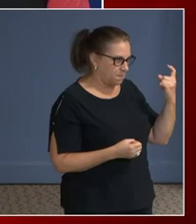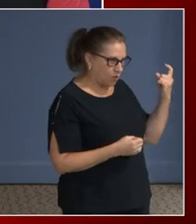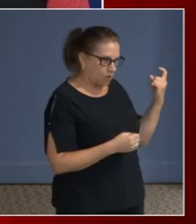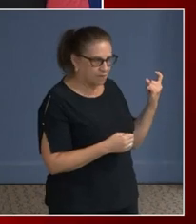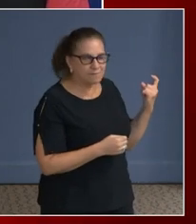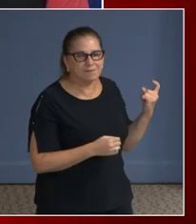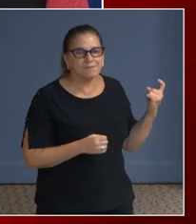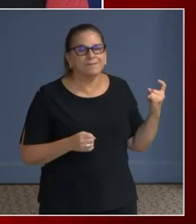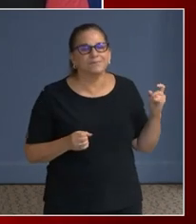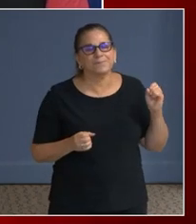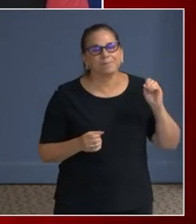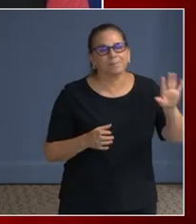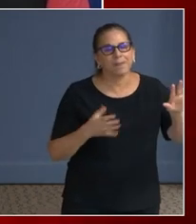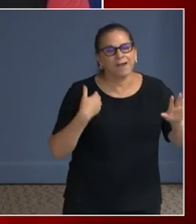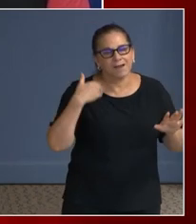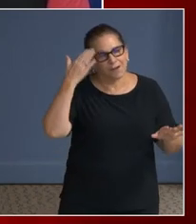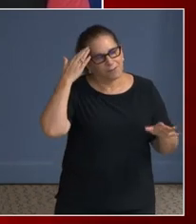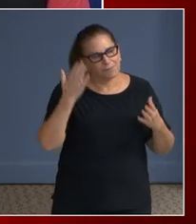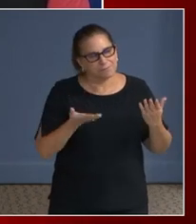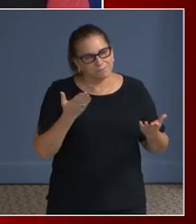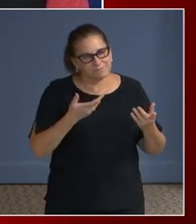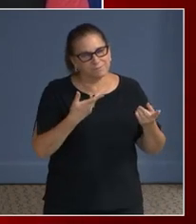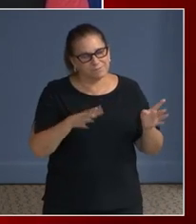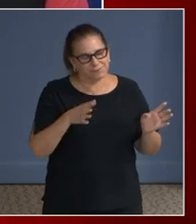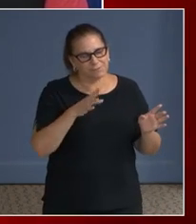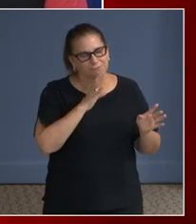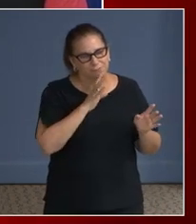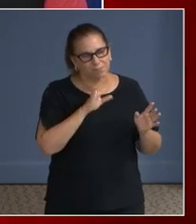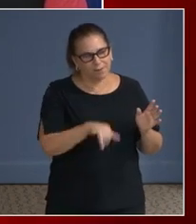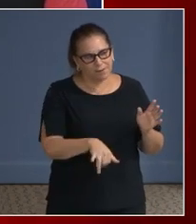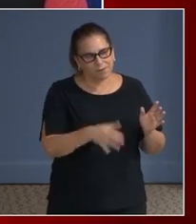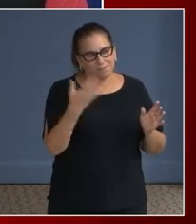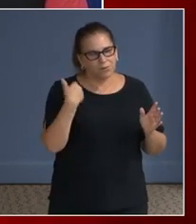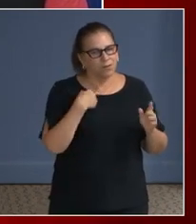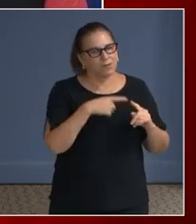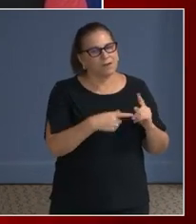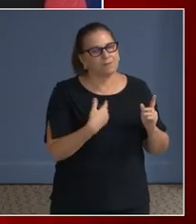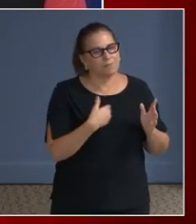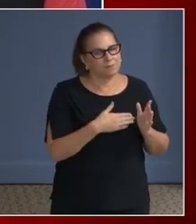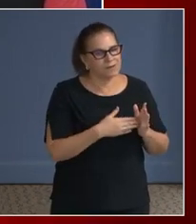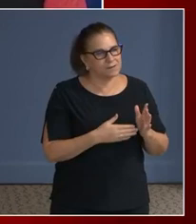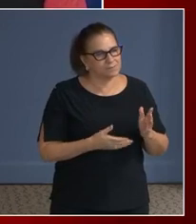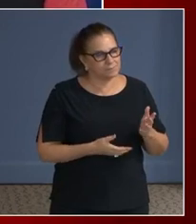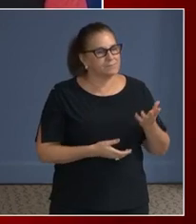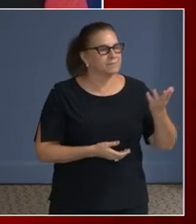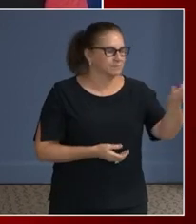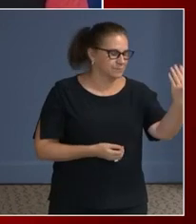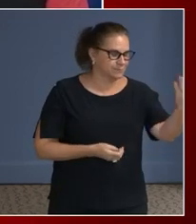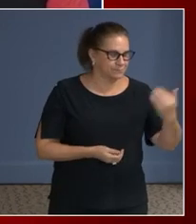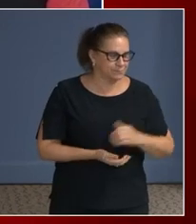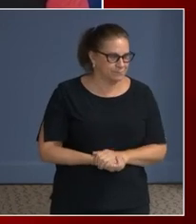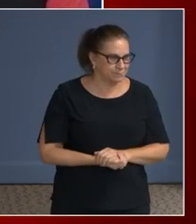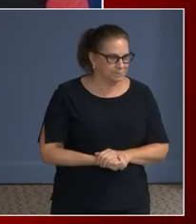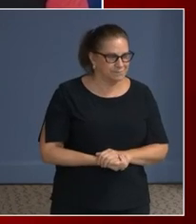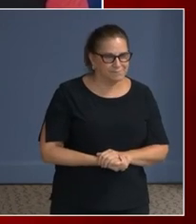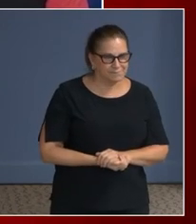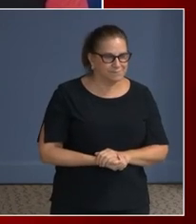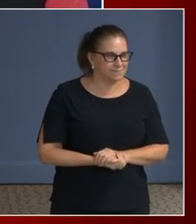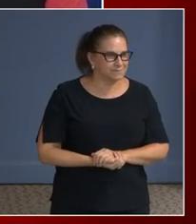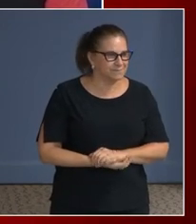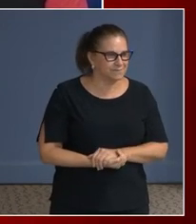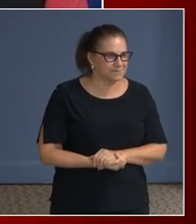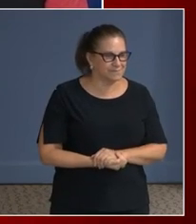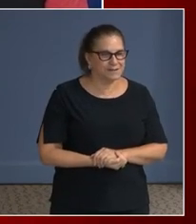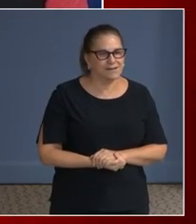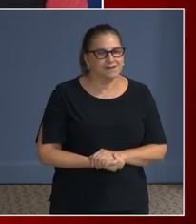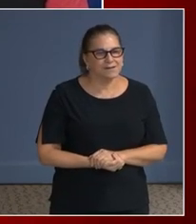and I know you've probably gone over this before, but That's okay. What I've gone on over a lot of things more than once, if that's okay. What will